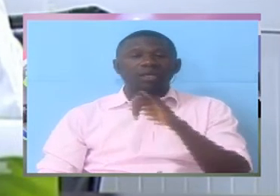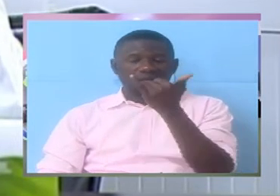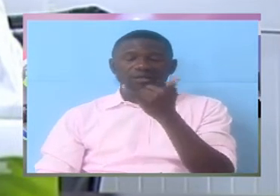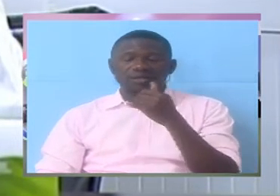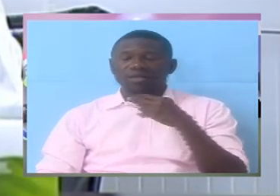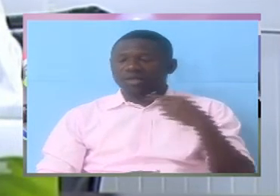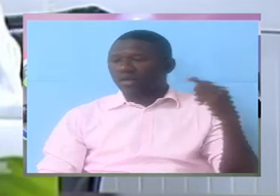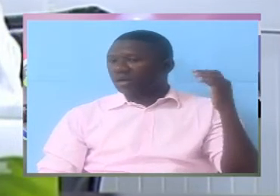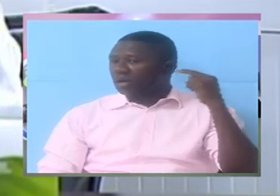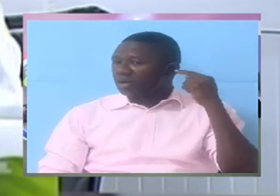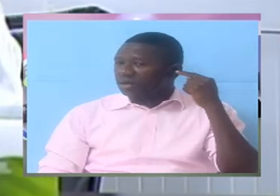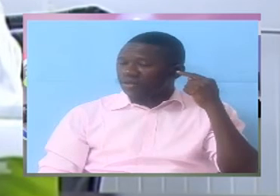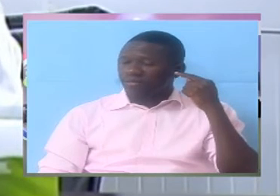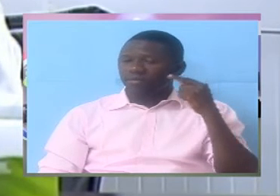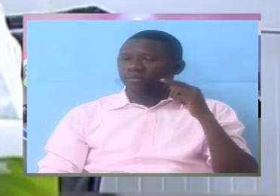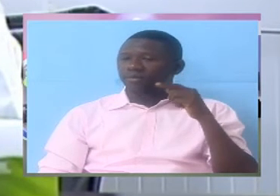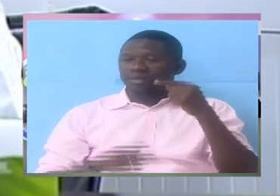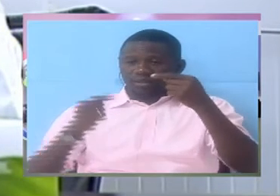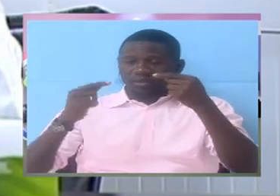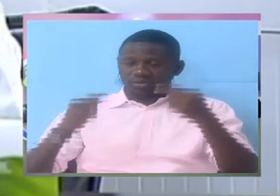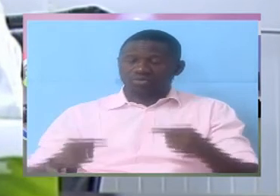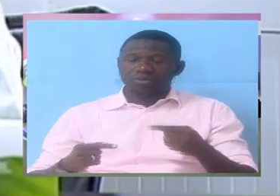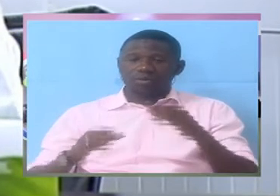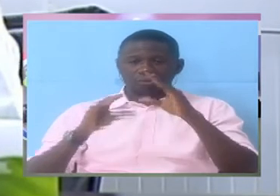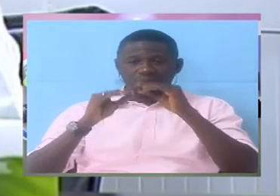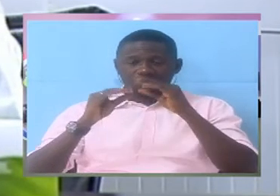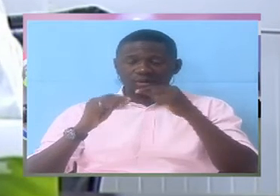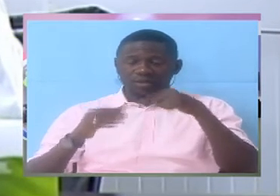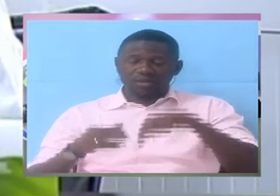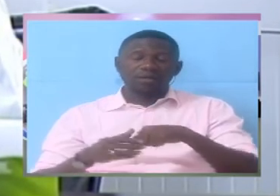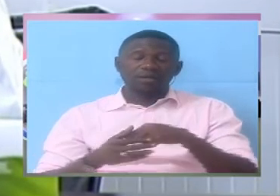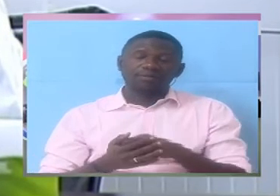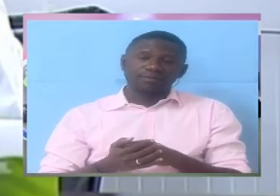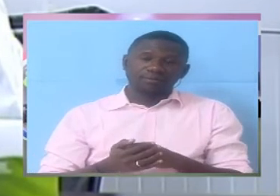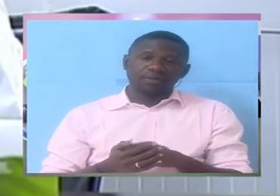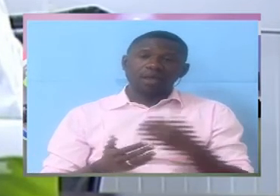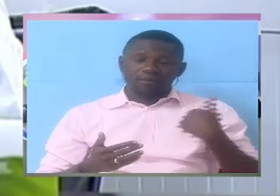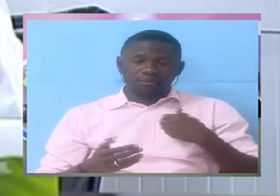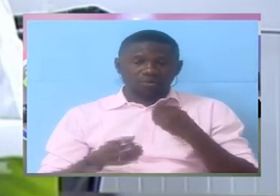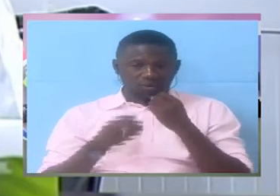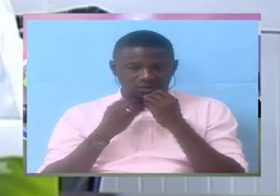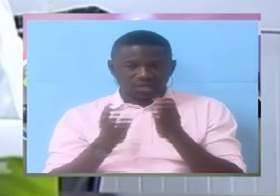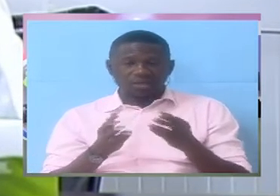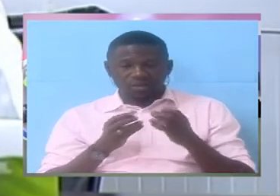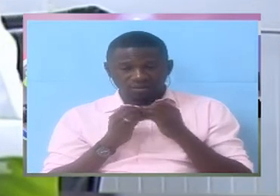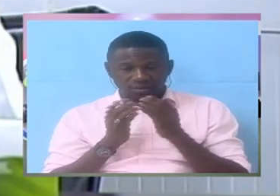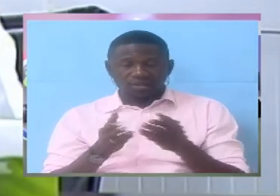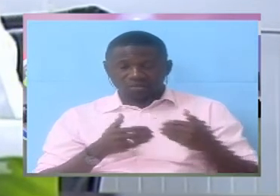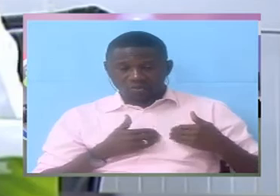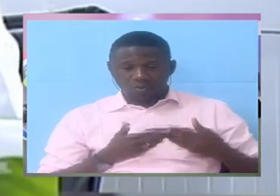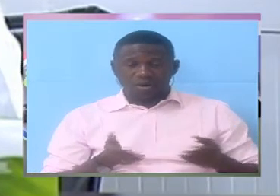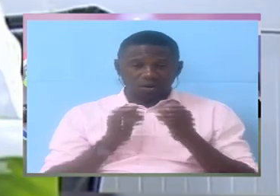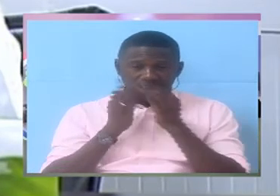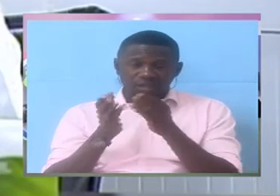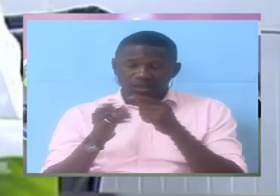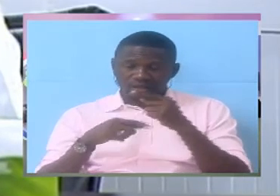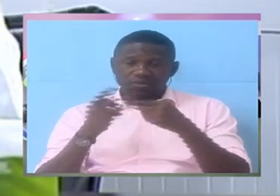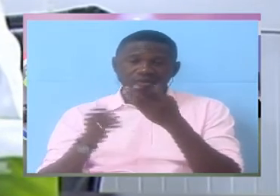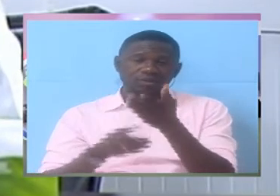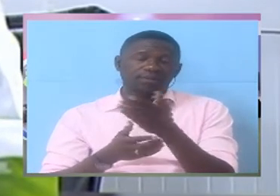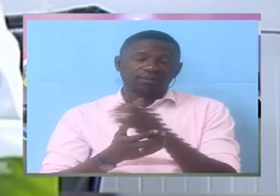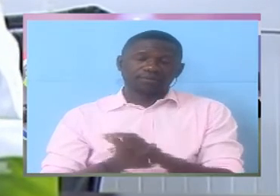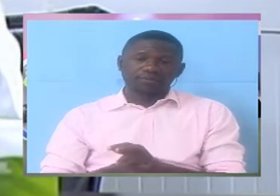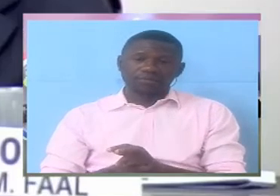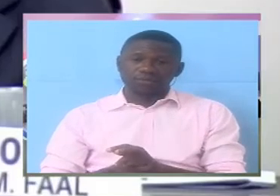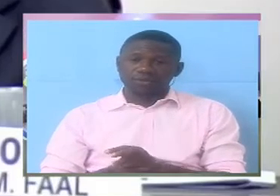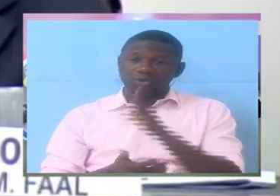here. People were saying it. Yeah. Are you proud of it?